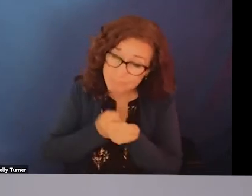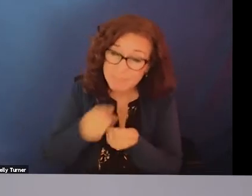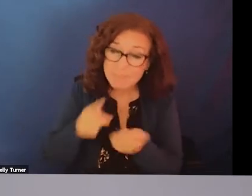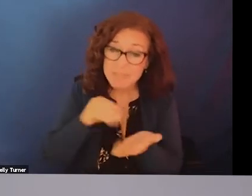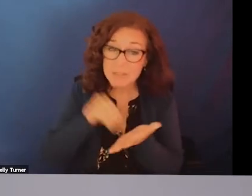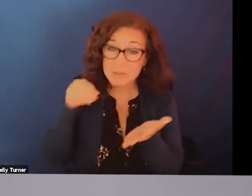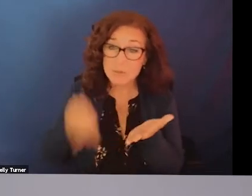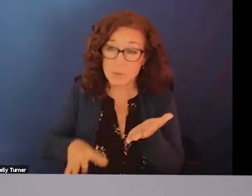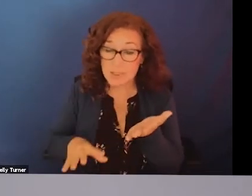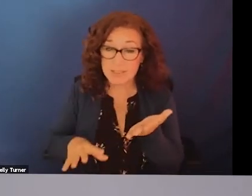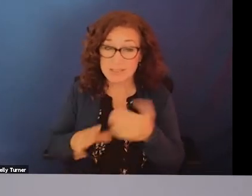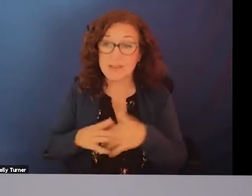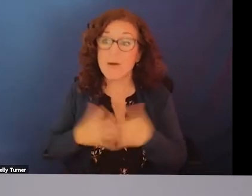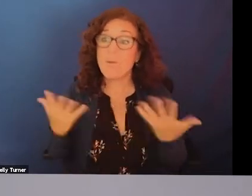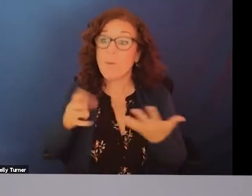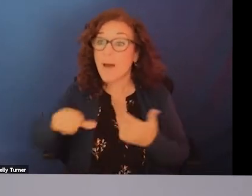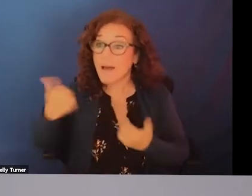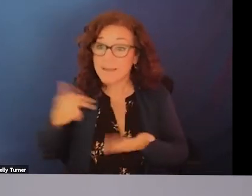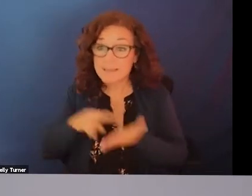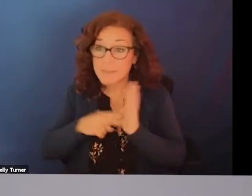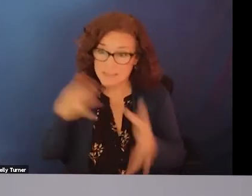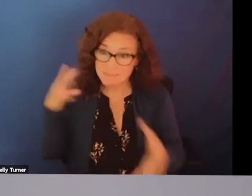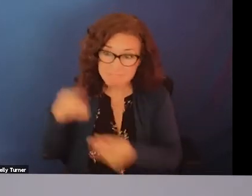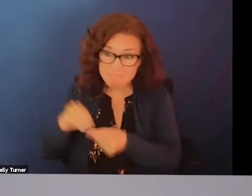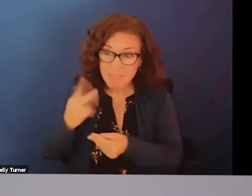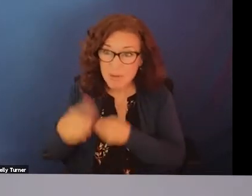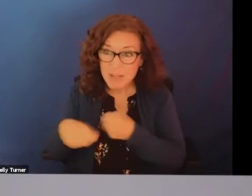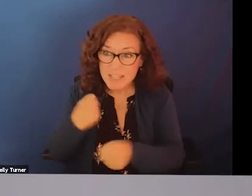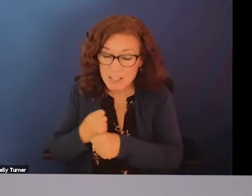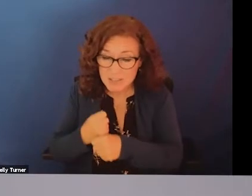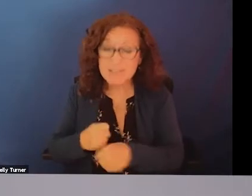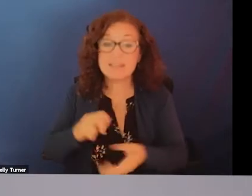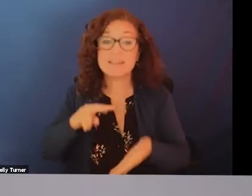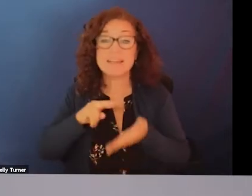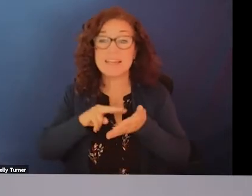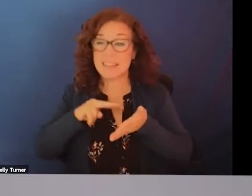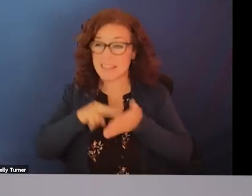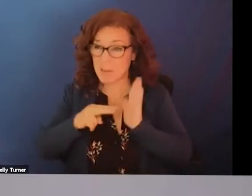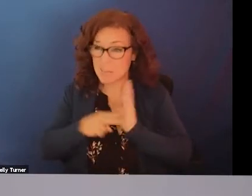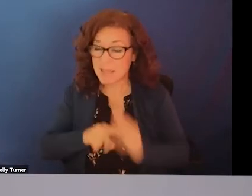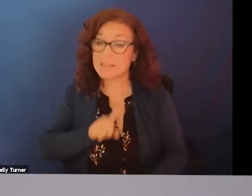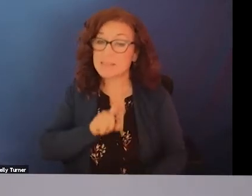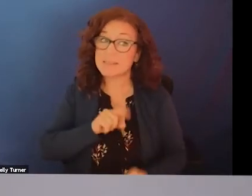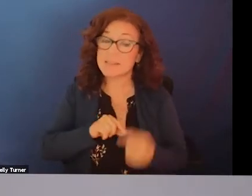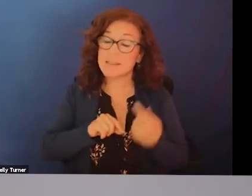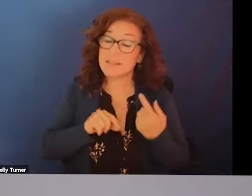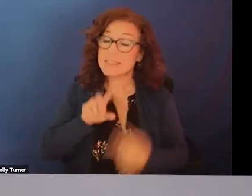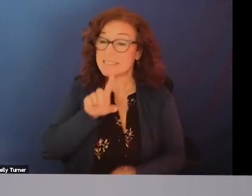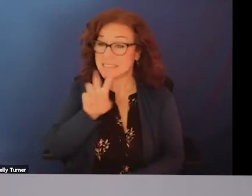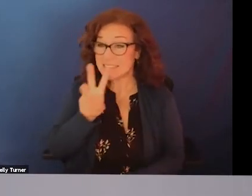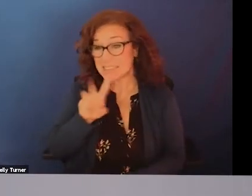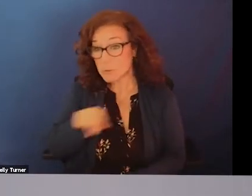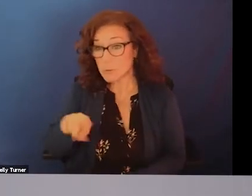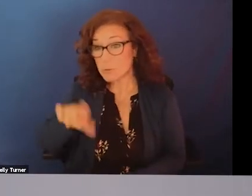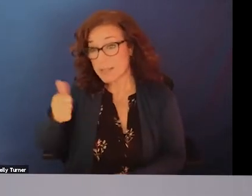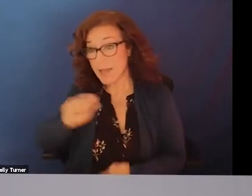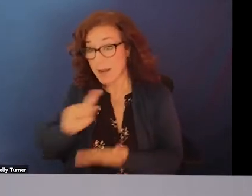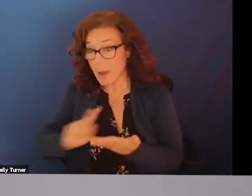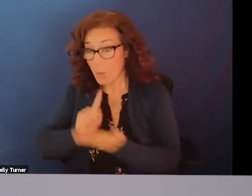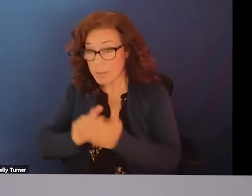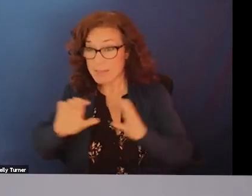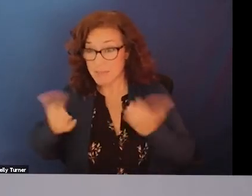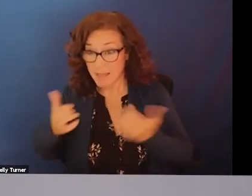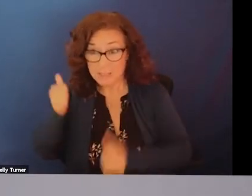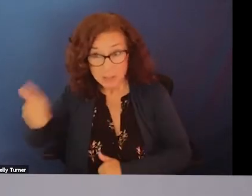the past 3 years? It meant 6 to 10 hours of classes per week and 15 hours